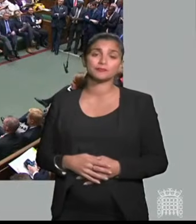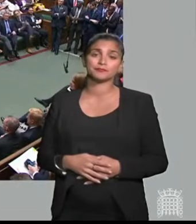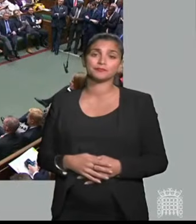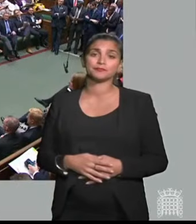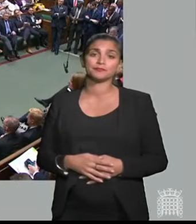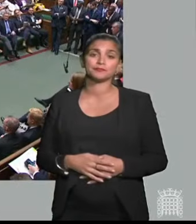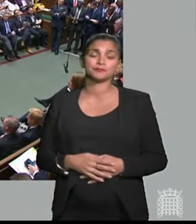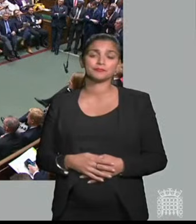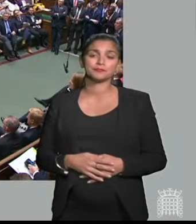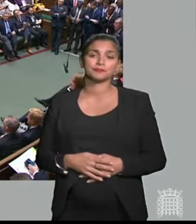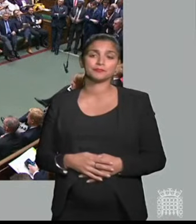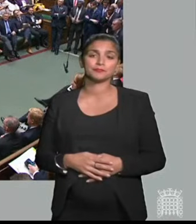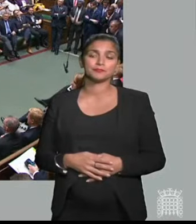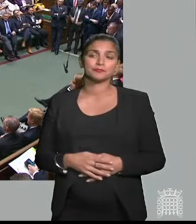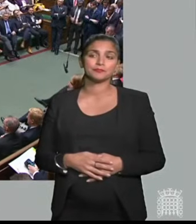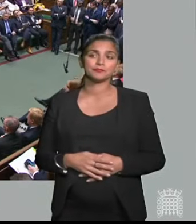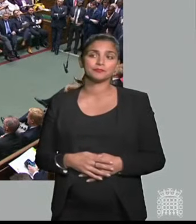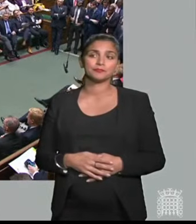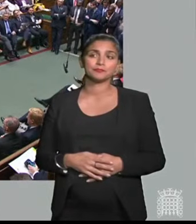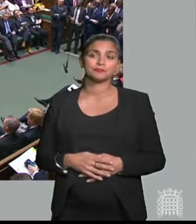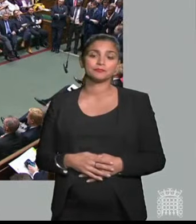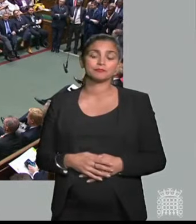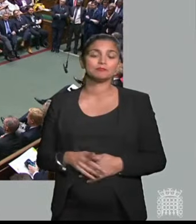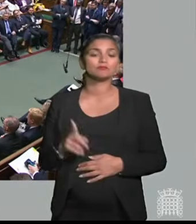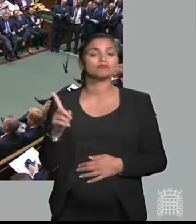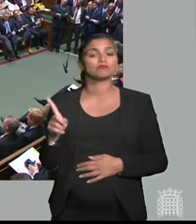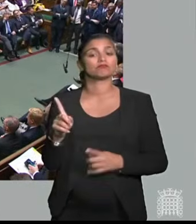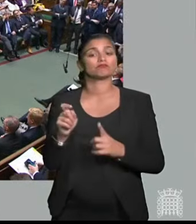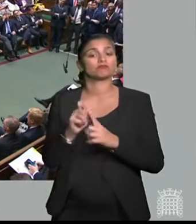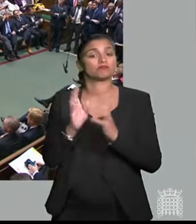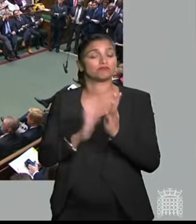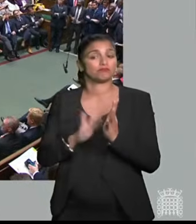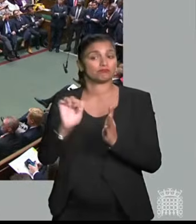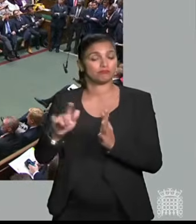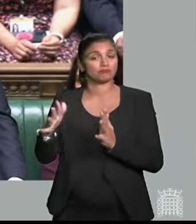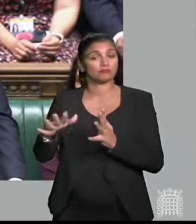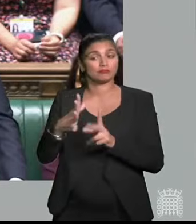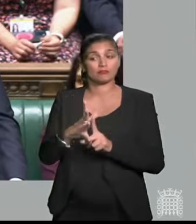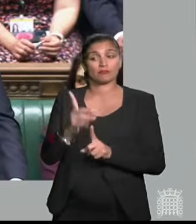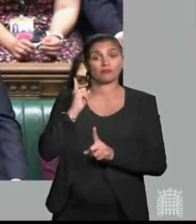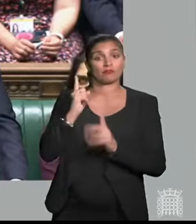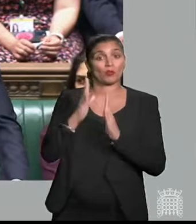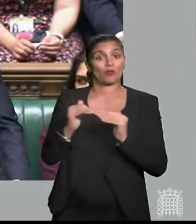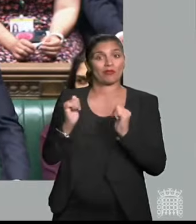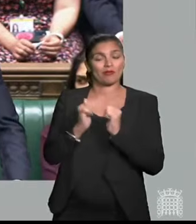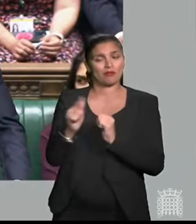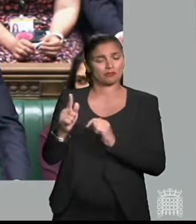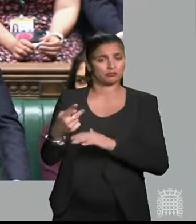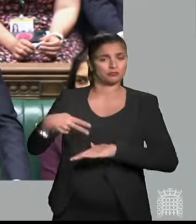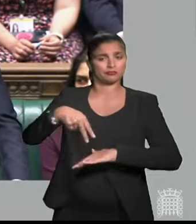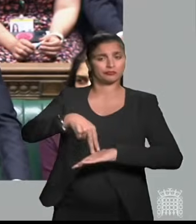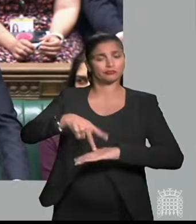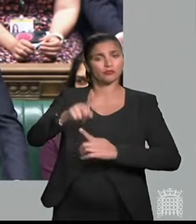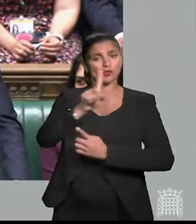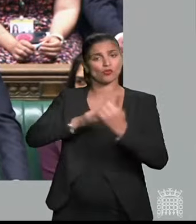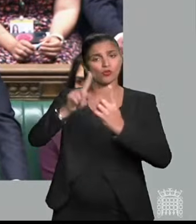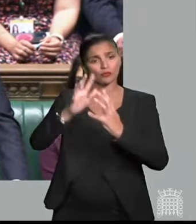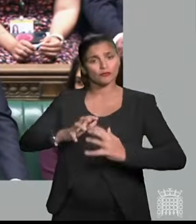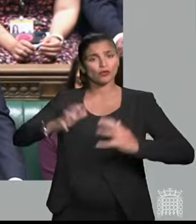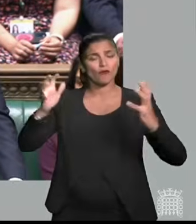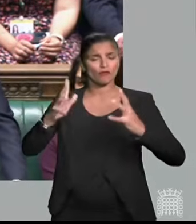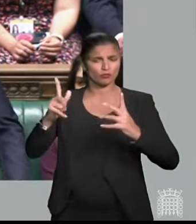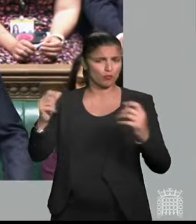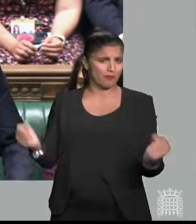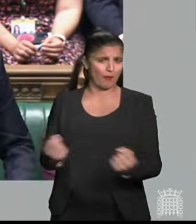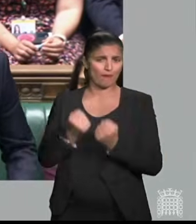Well, can I say, I think the right honourable gentleman made a powerful case in his conference speech last weekend for a strong, functioning Northern Ireland